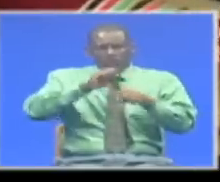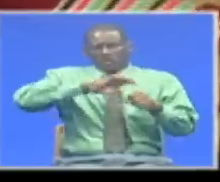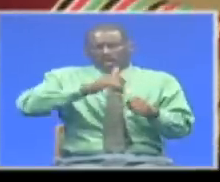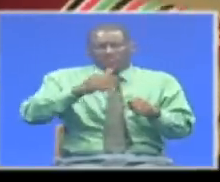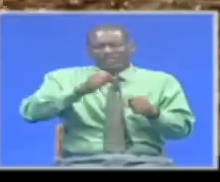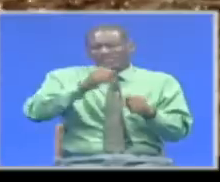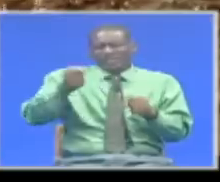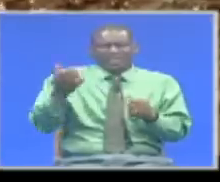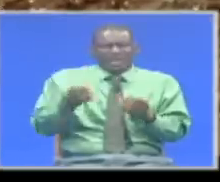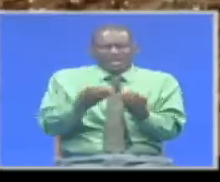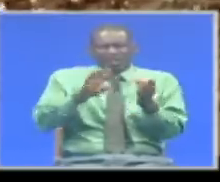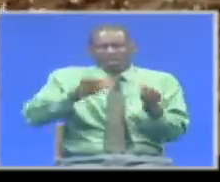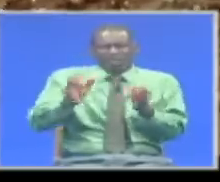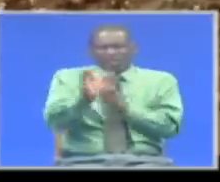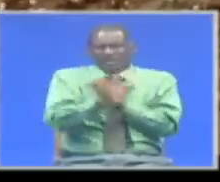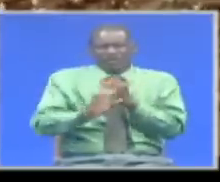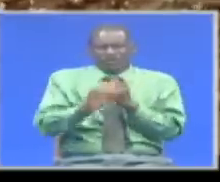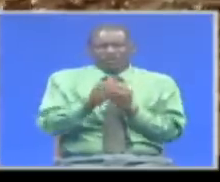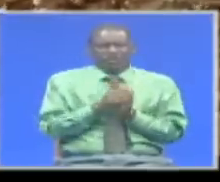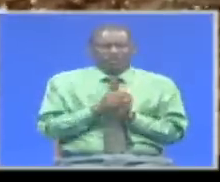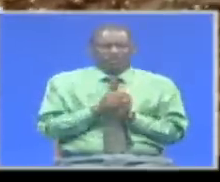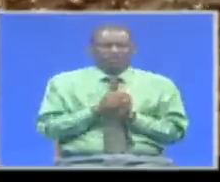downstream, including other countries.